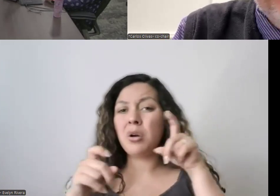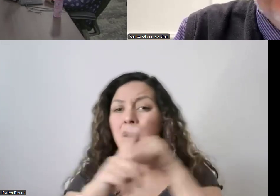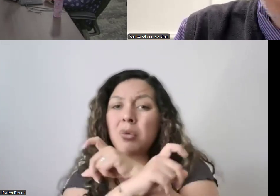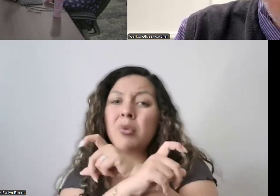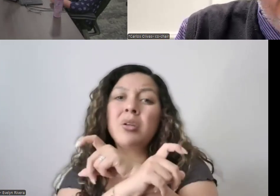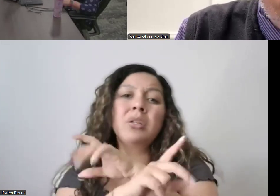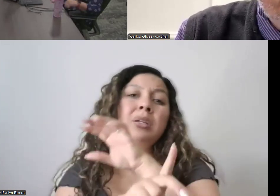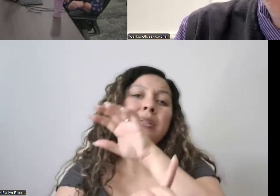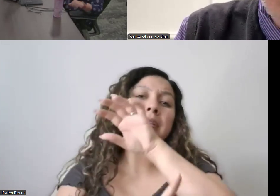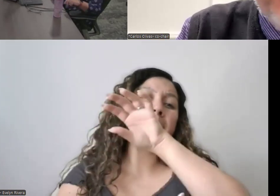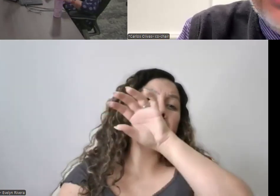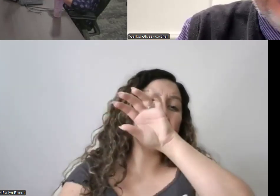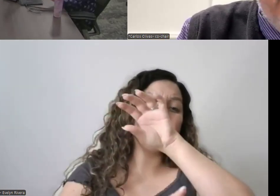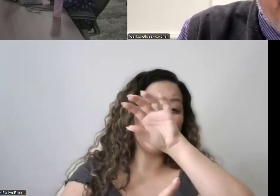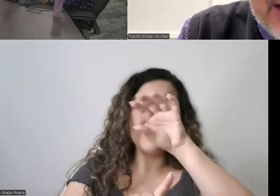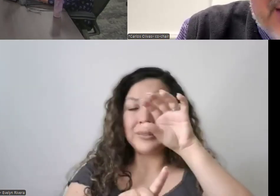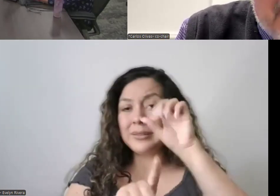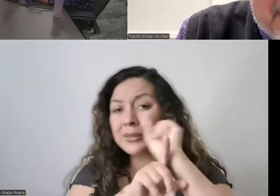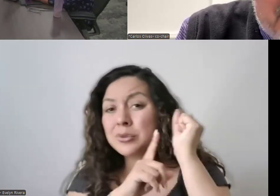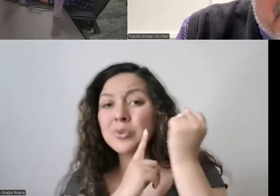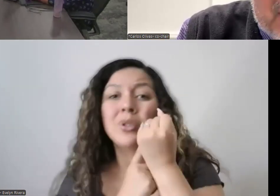set of symptoms and